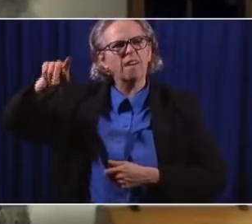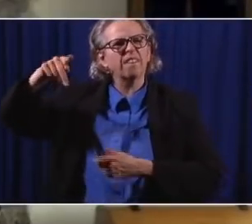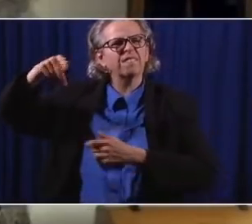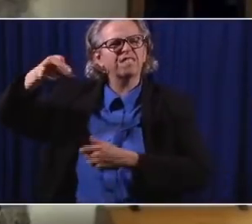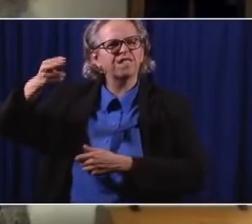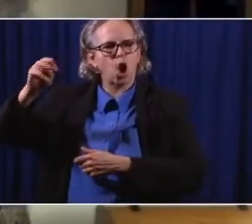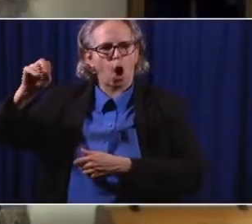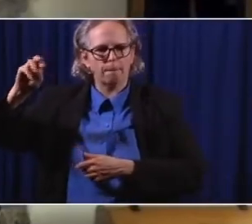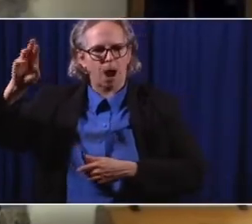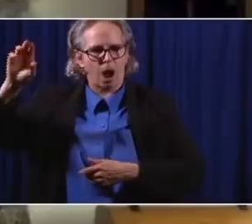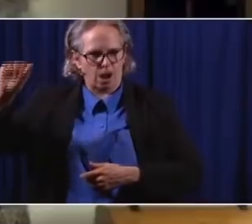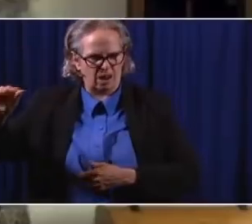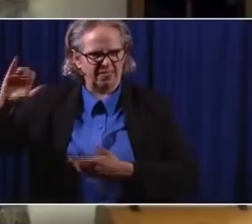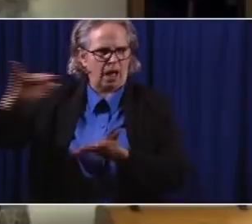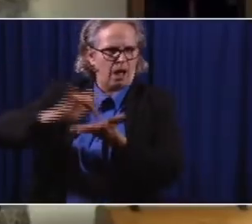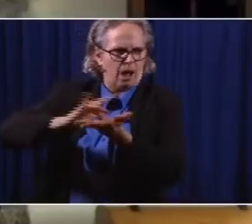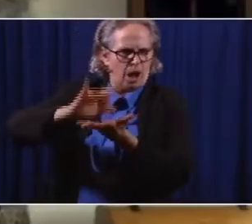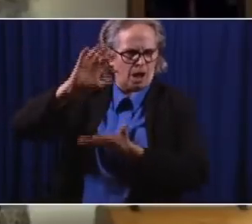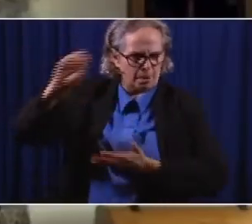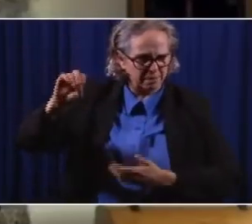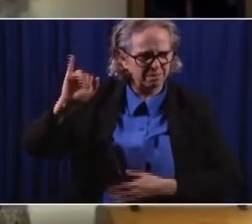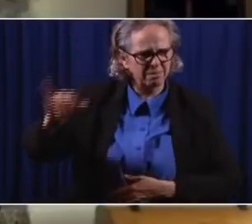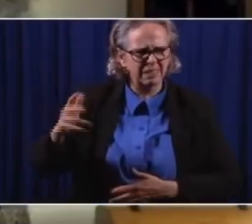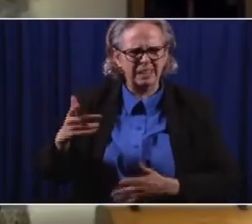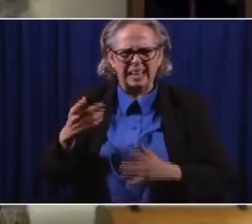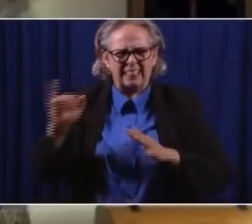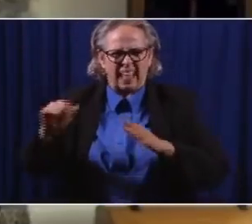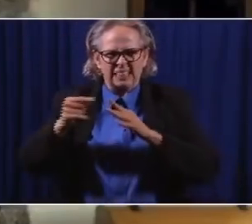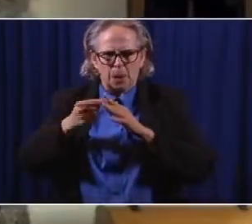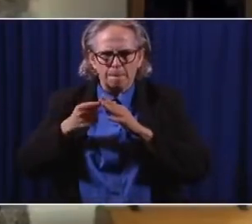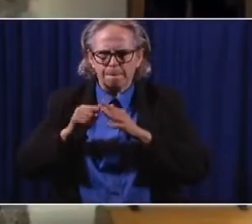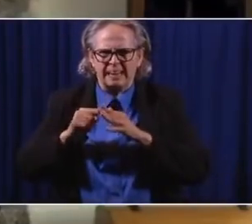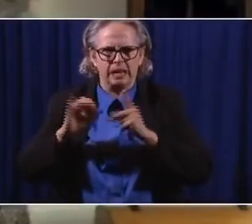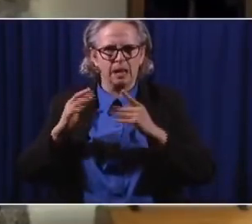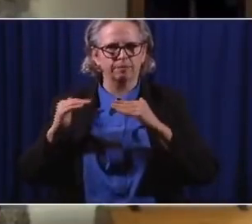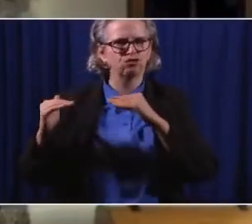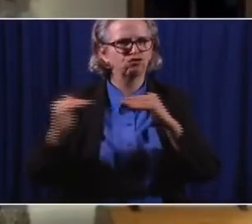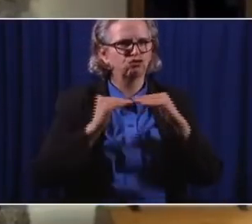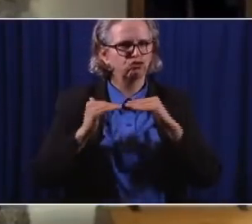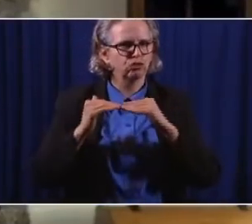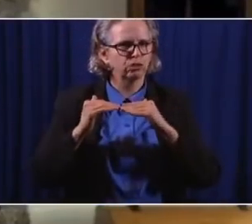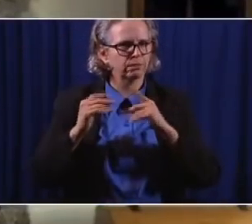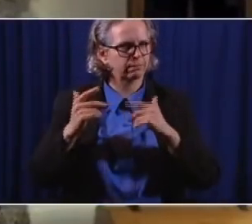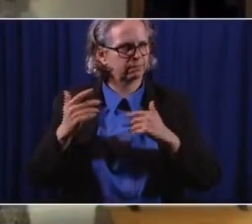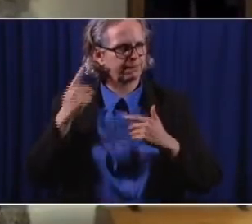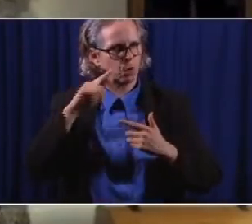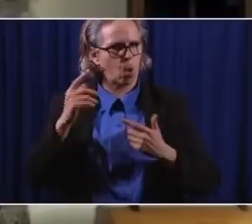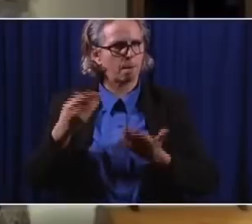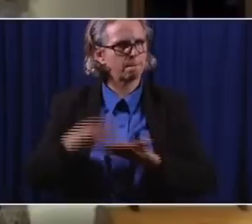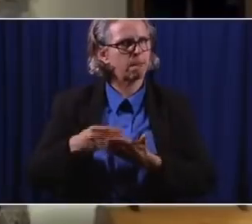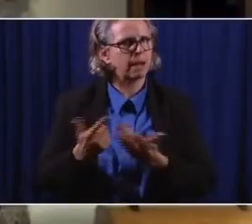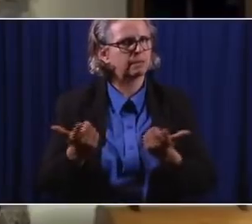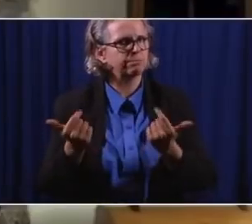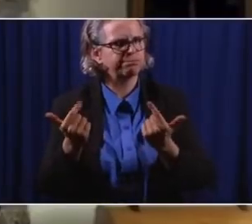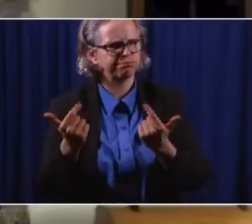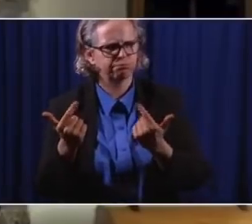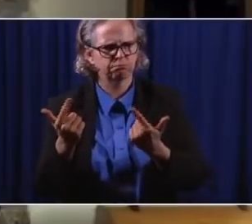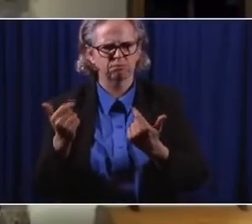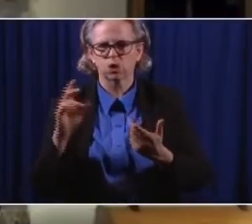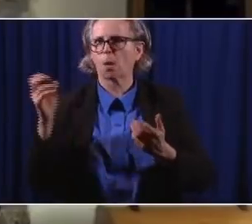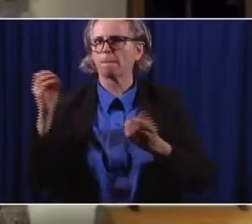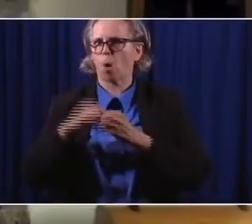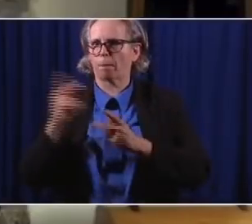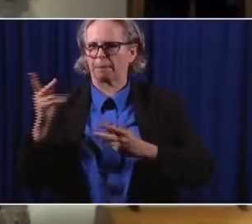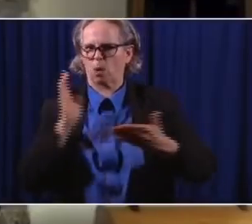This is the beginning of justice, and there will be more outcomes of cases as they move forward. So